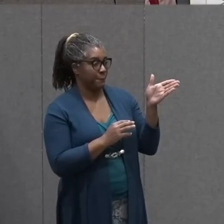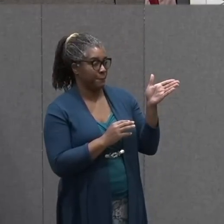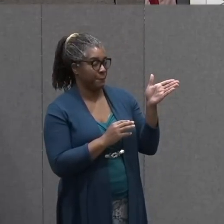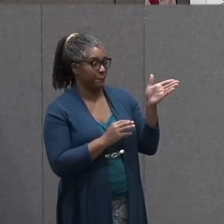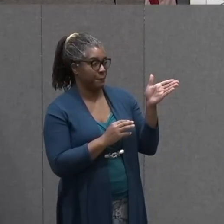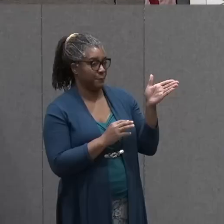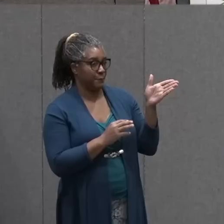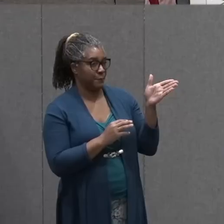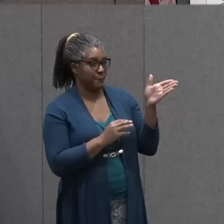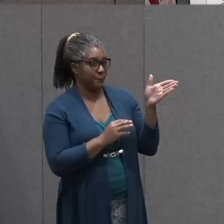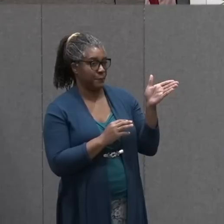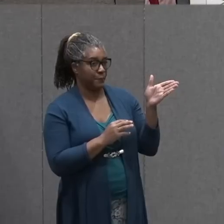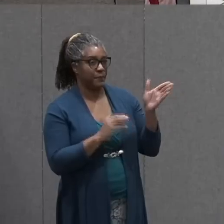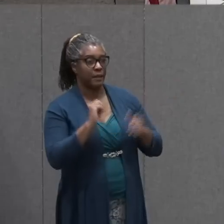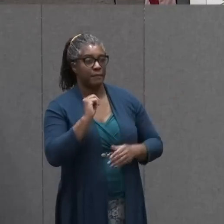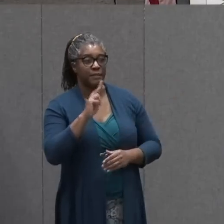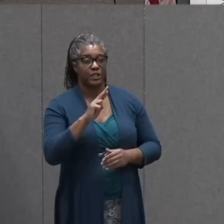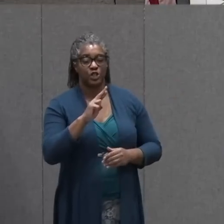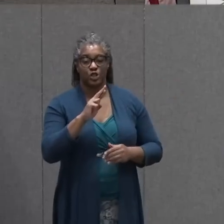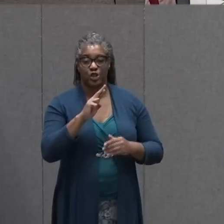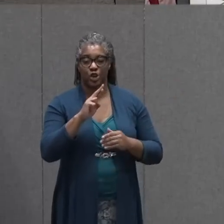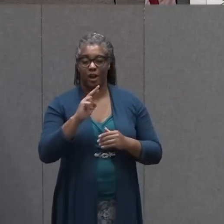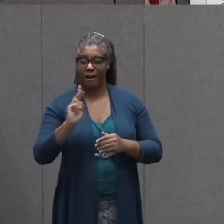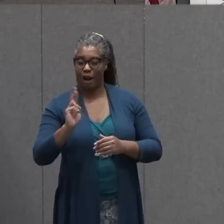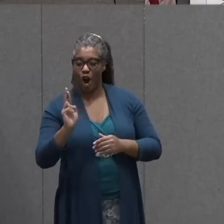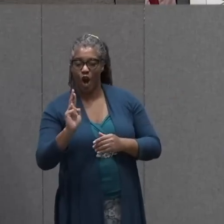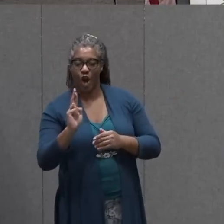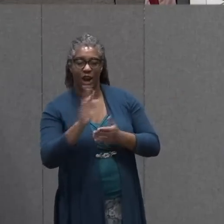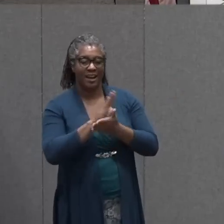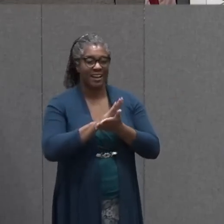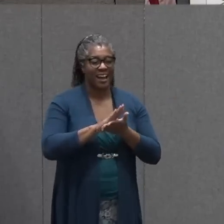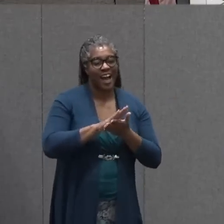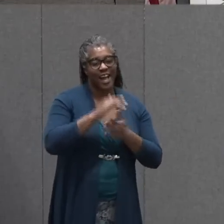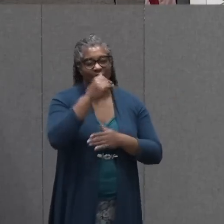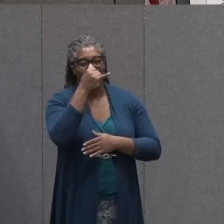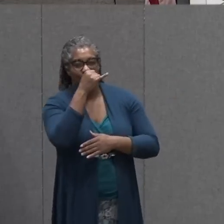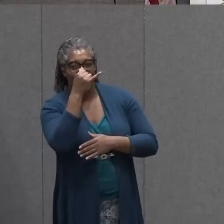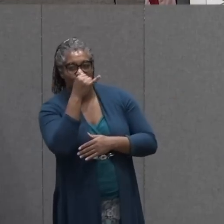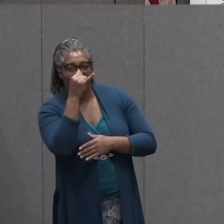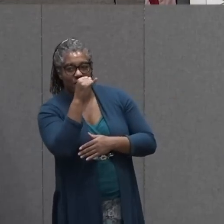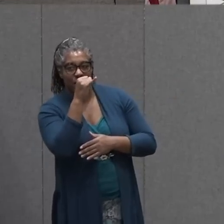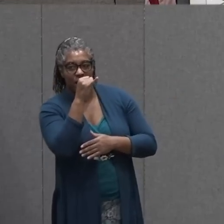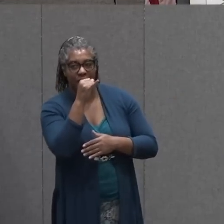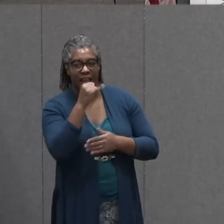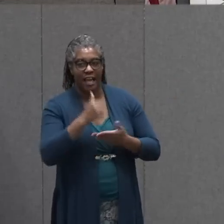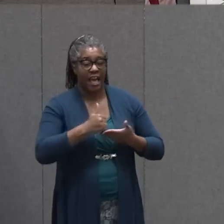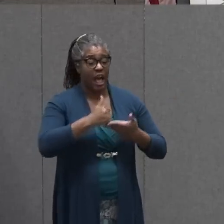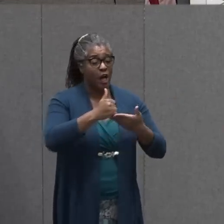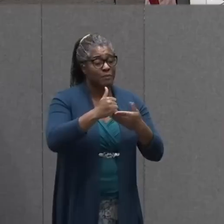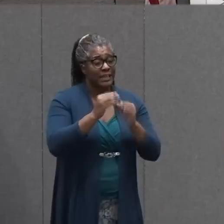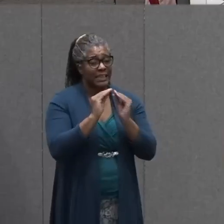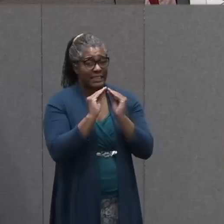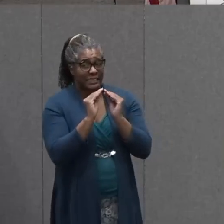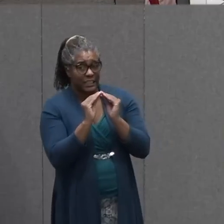gloom, sidekick. Doesn't rhyme, does it? I hope he's listening. It doesn't